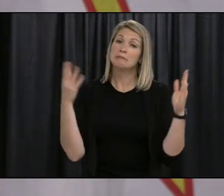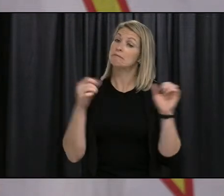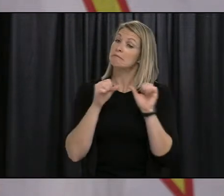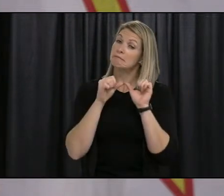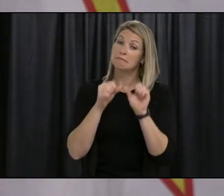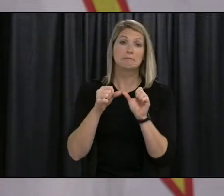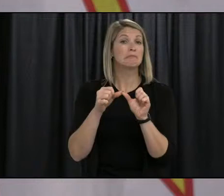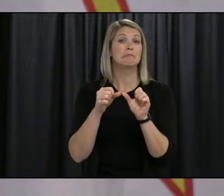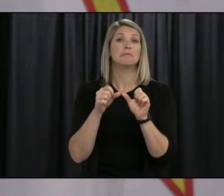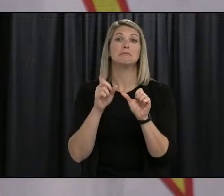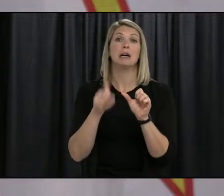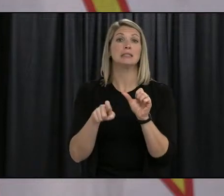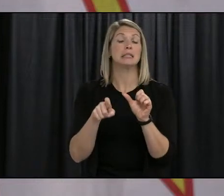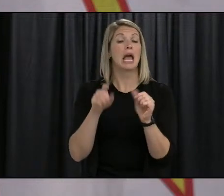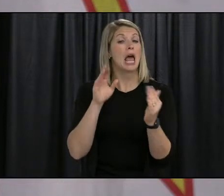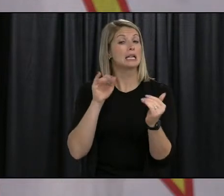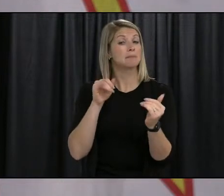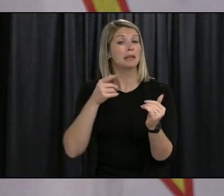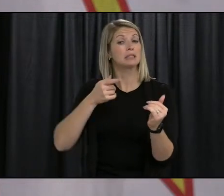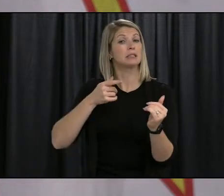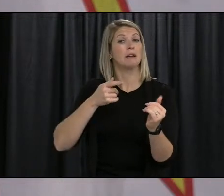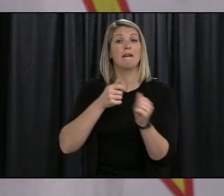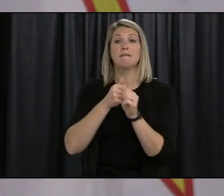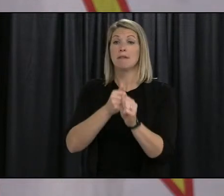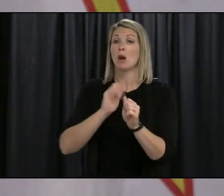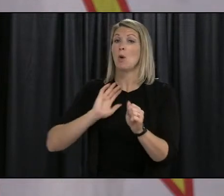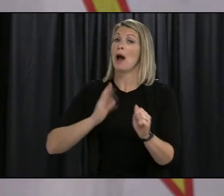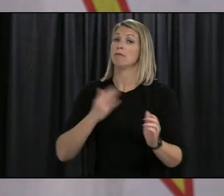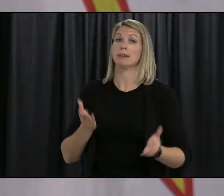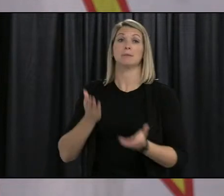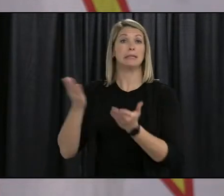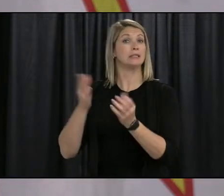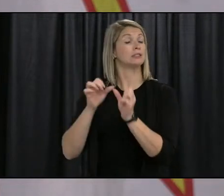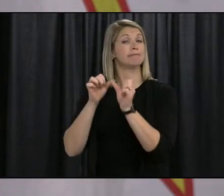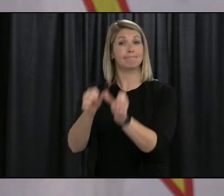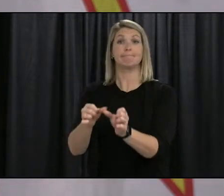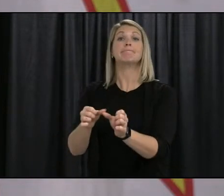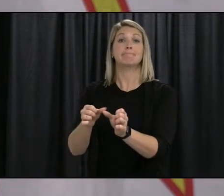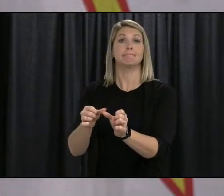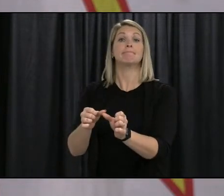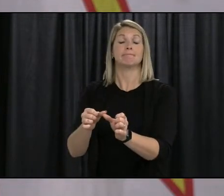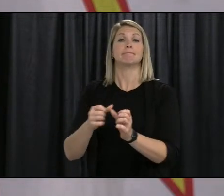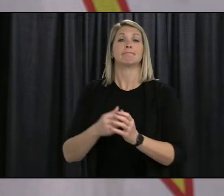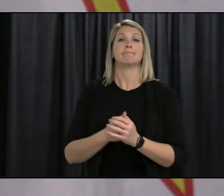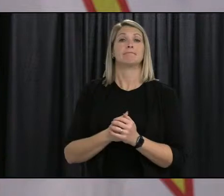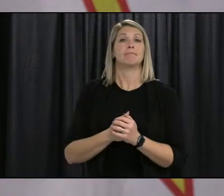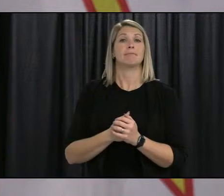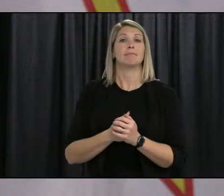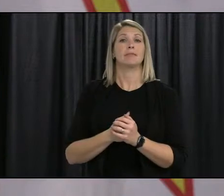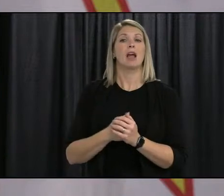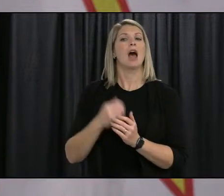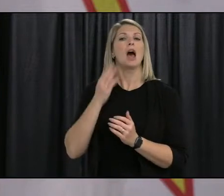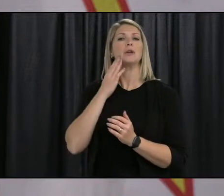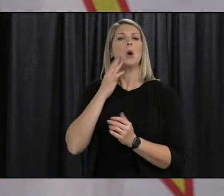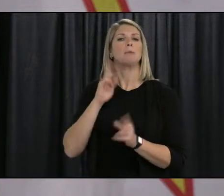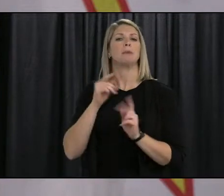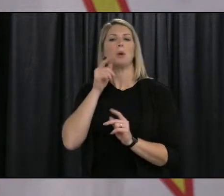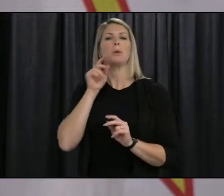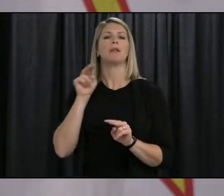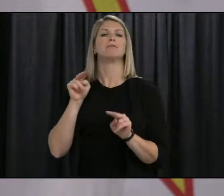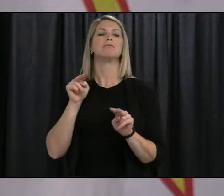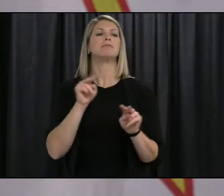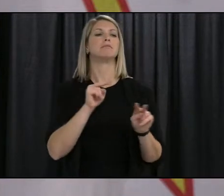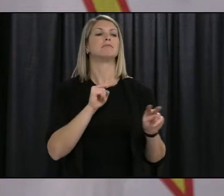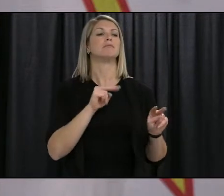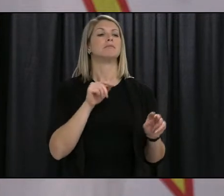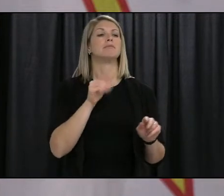still be in place and expected to be followed. And I'm sure there will be a close eye kept on things this